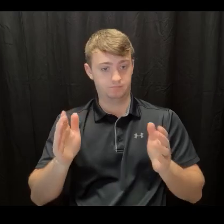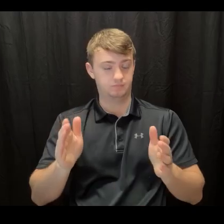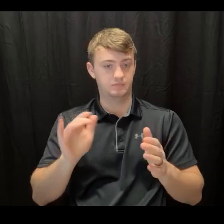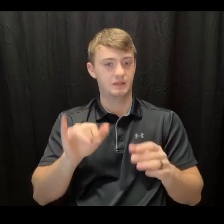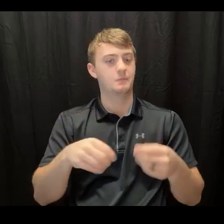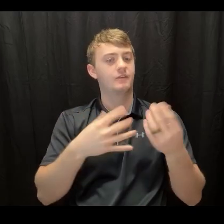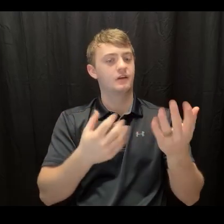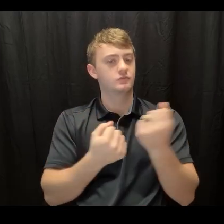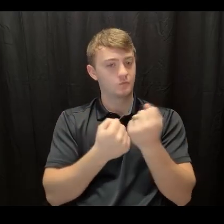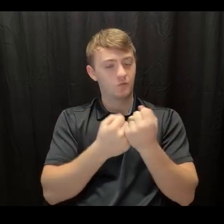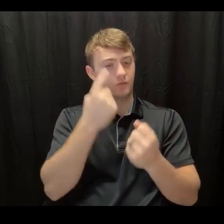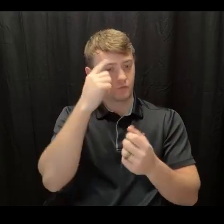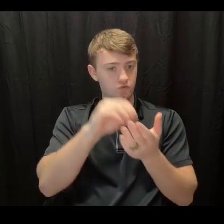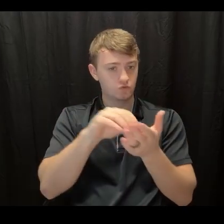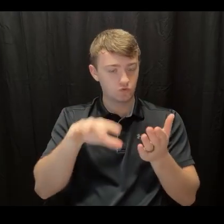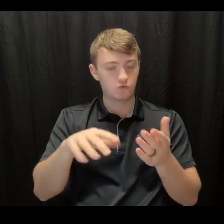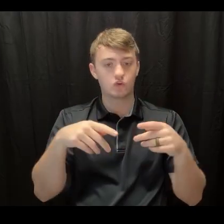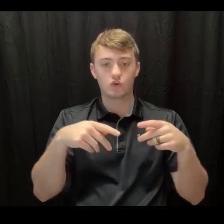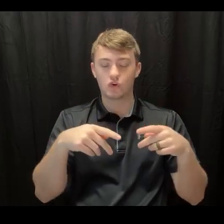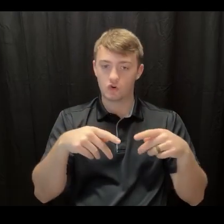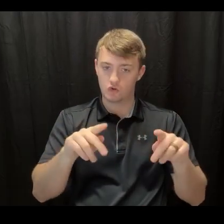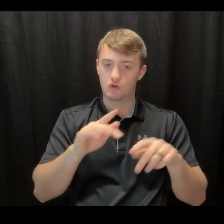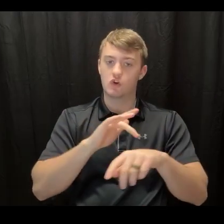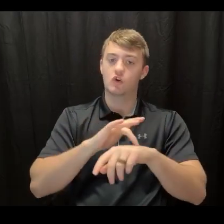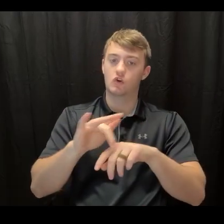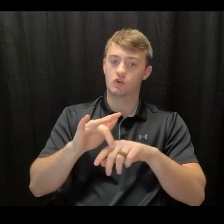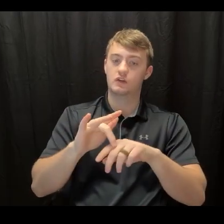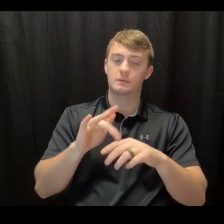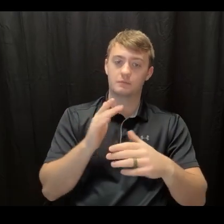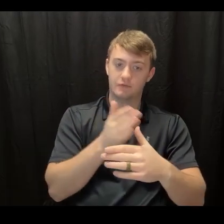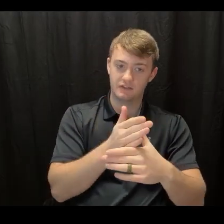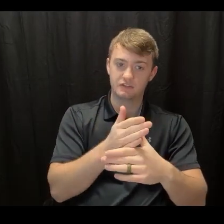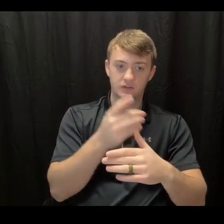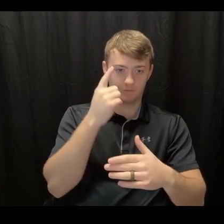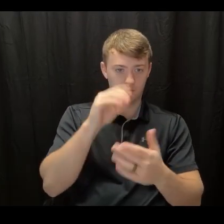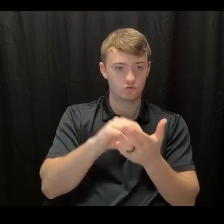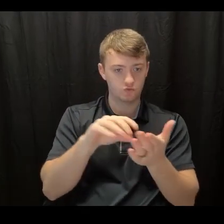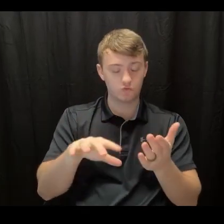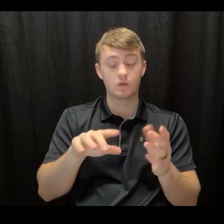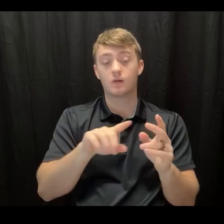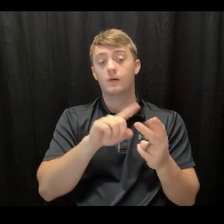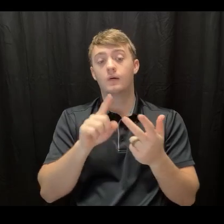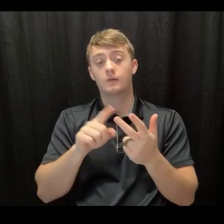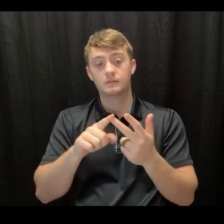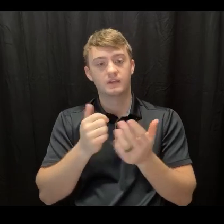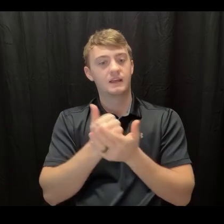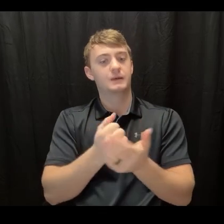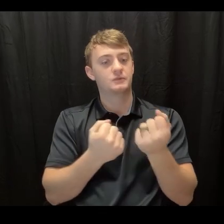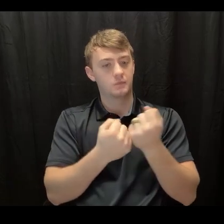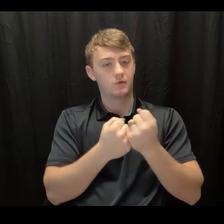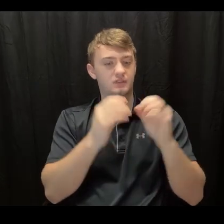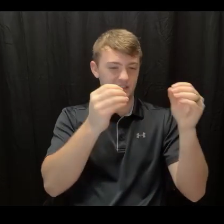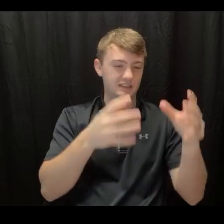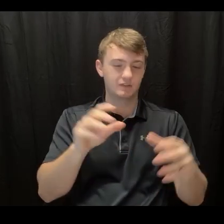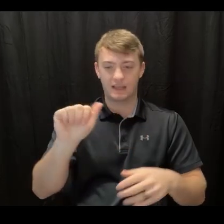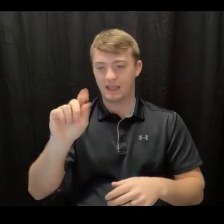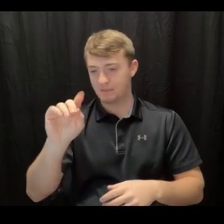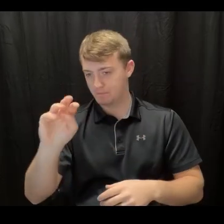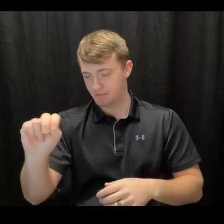This provides supports for students. It allows early provision of supports as needed. It also helps support teachers